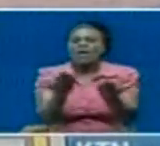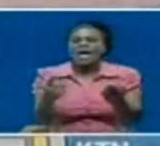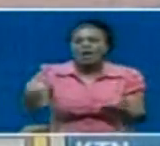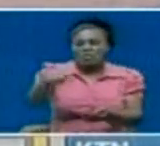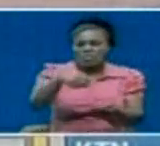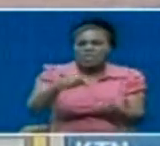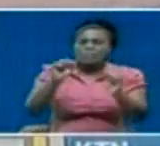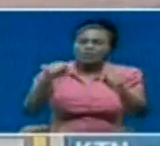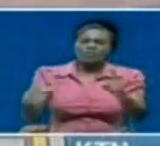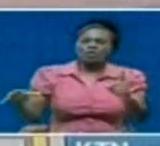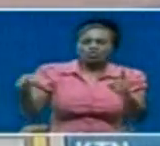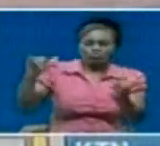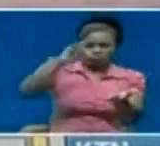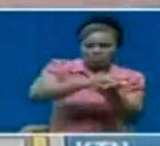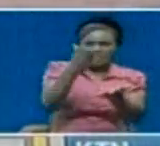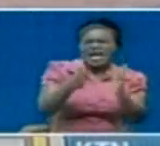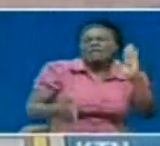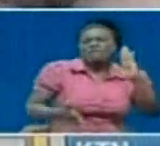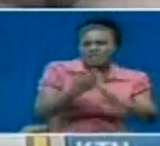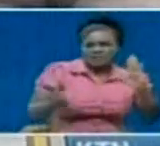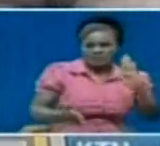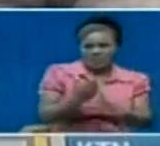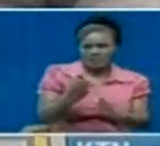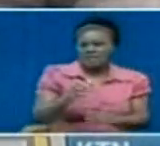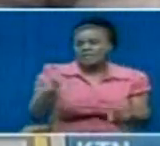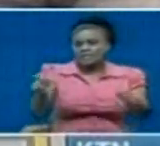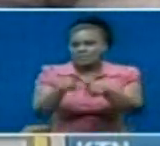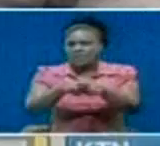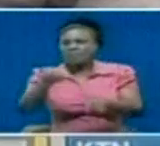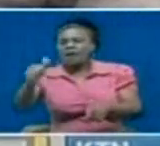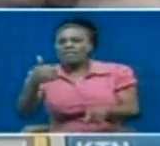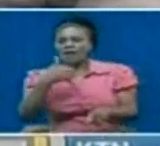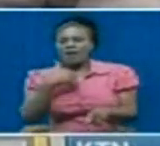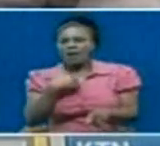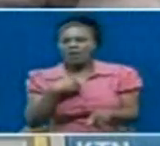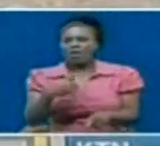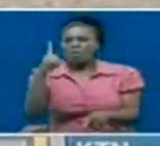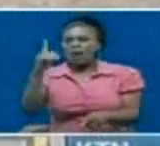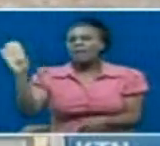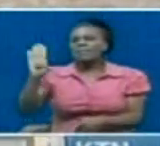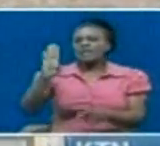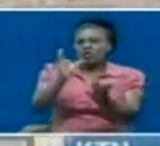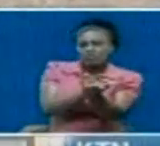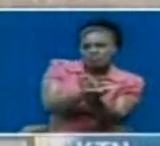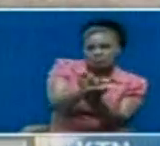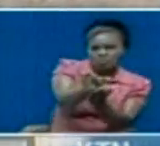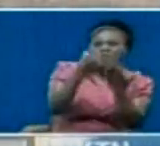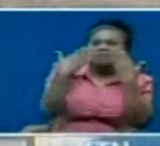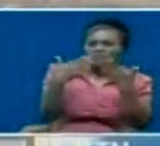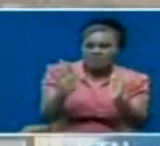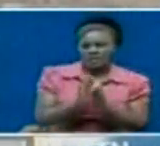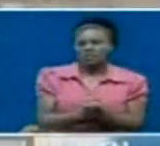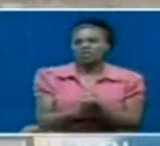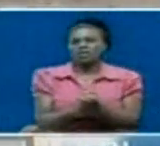we reach as soon as practically possible. The resources are available now. 1 billion was released